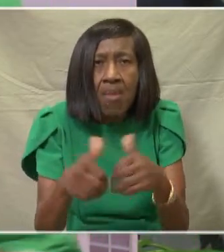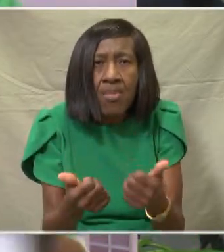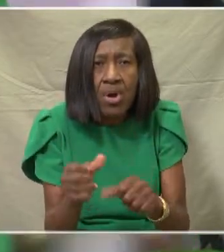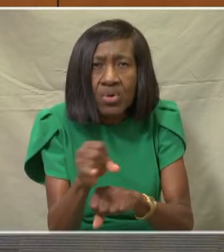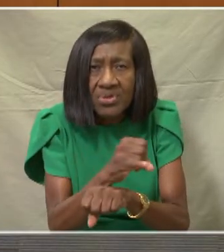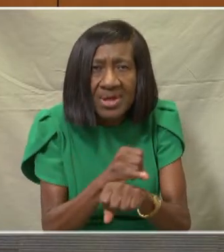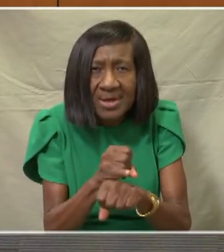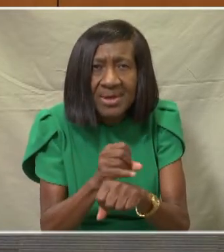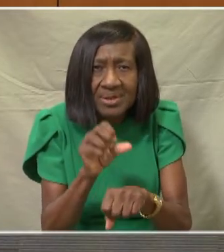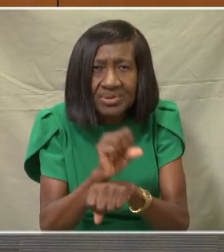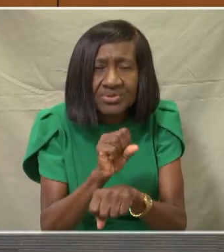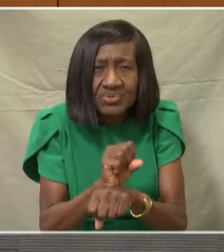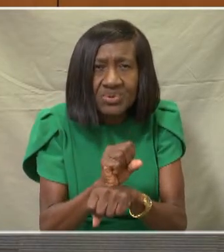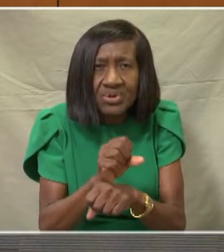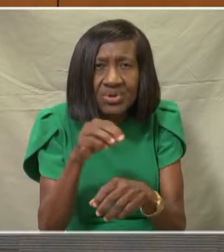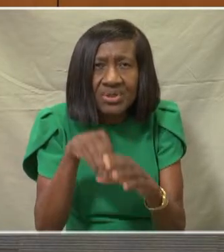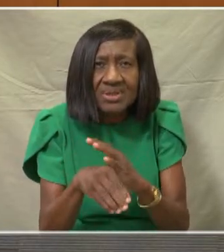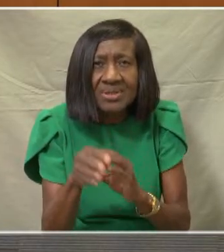much.